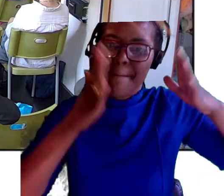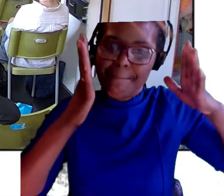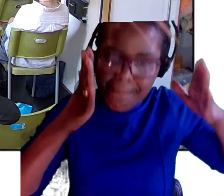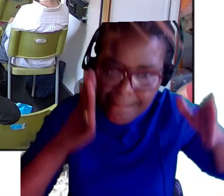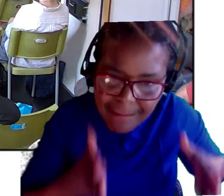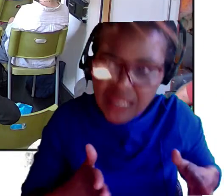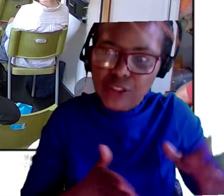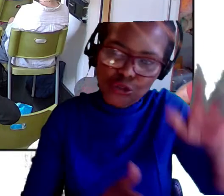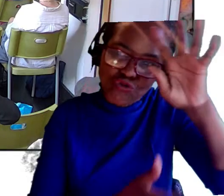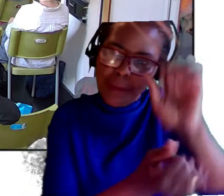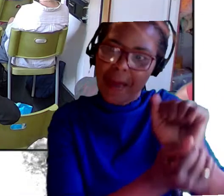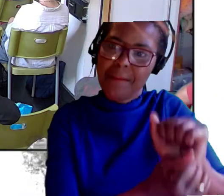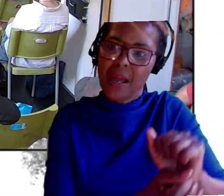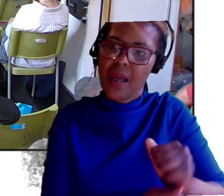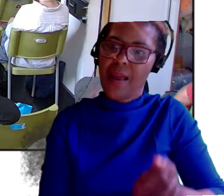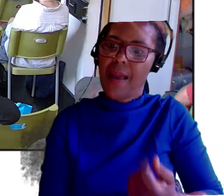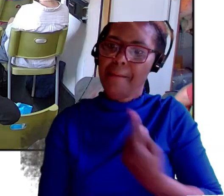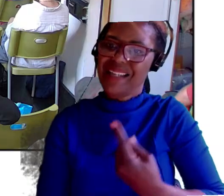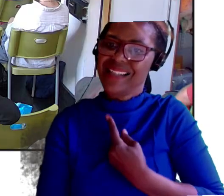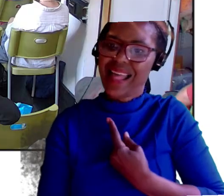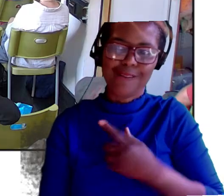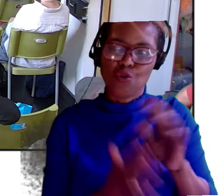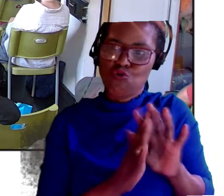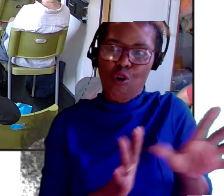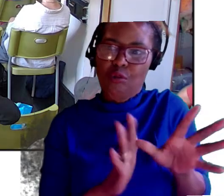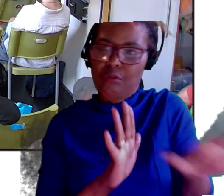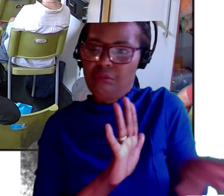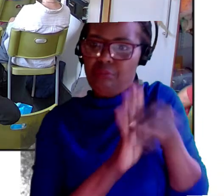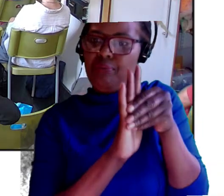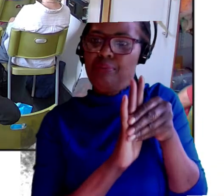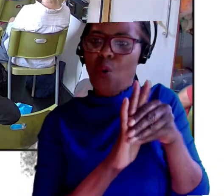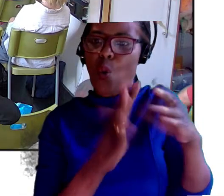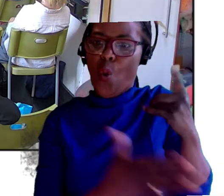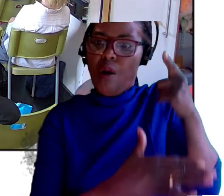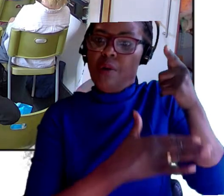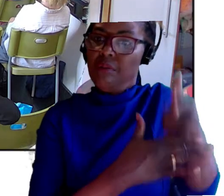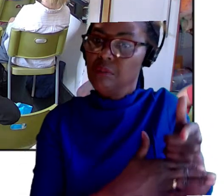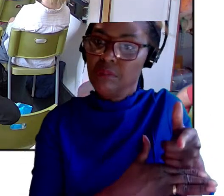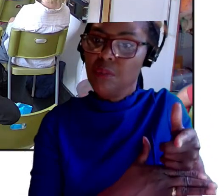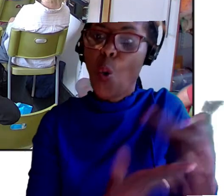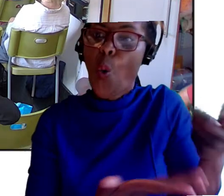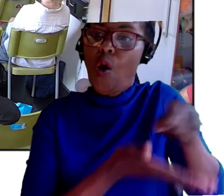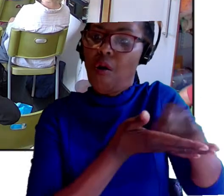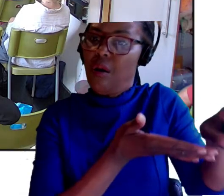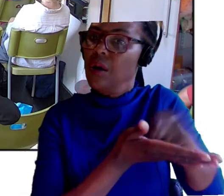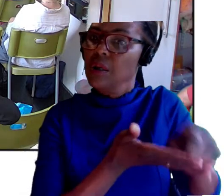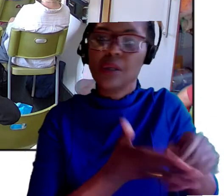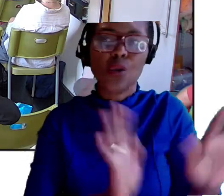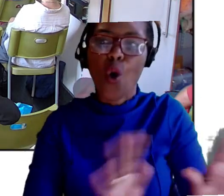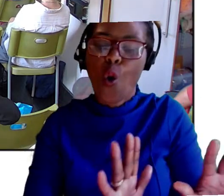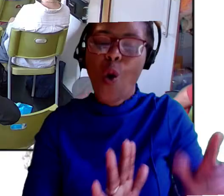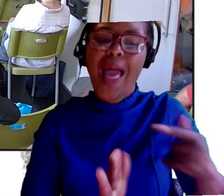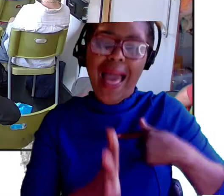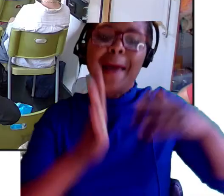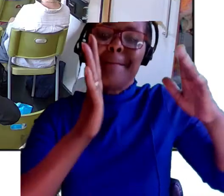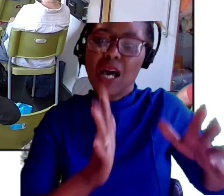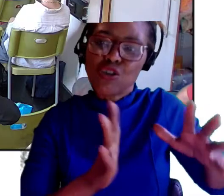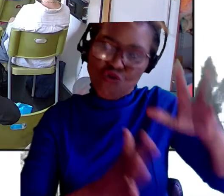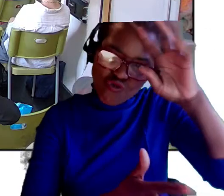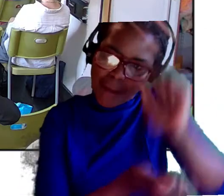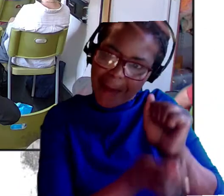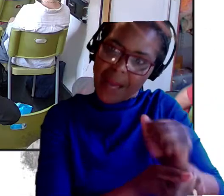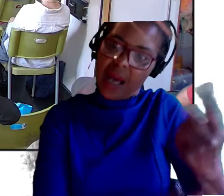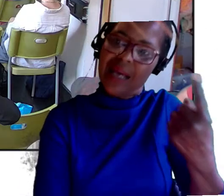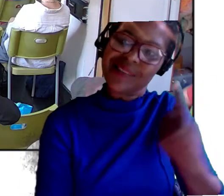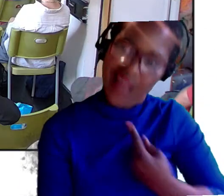is the scant records we have about the invention of writing, and the fact that there's records of people in sort of